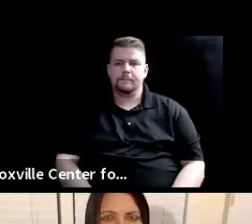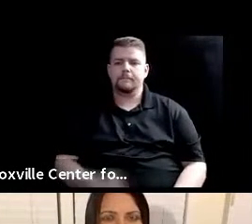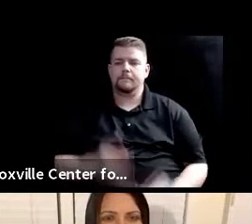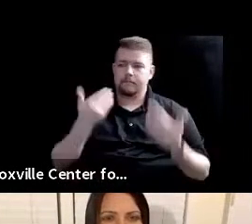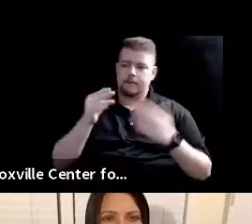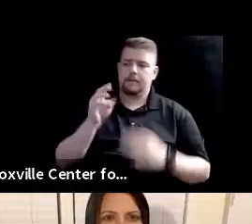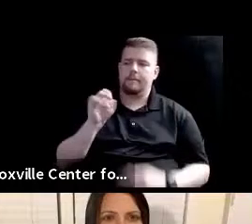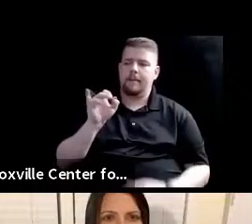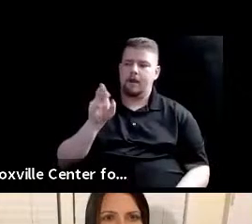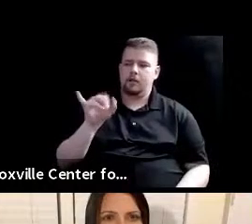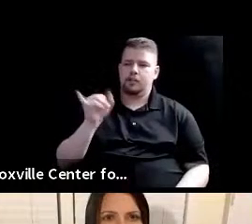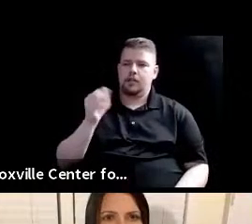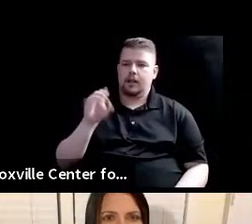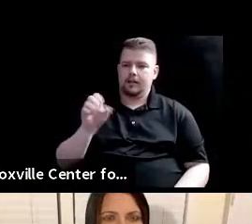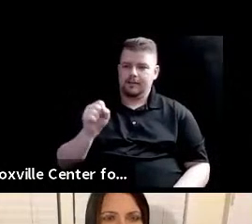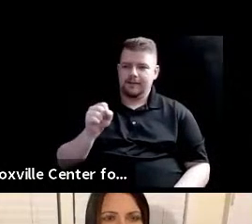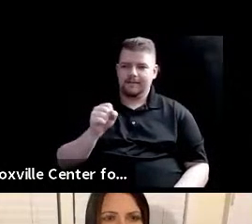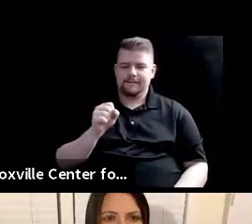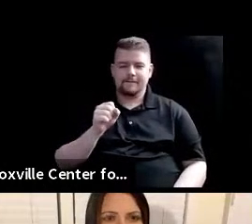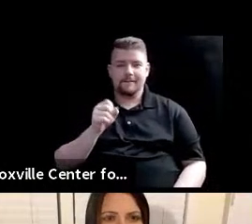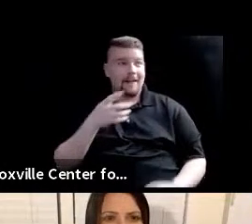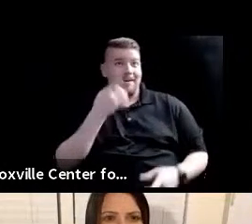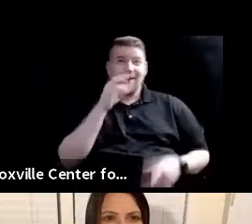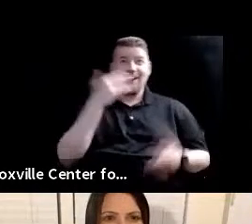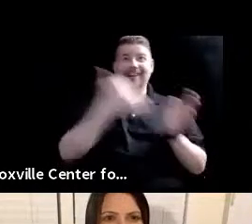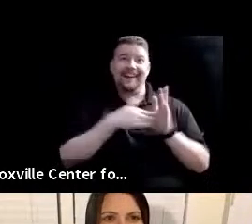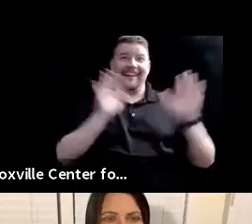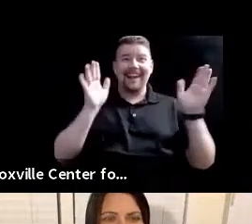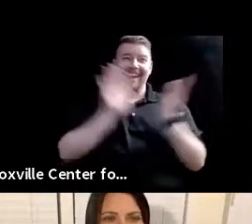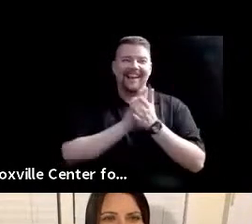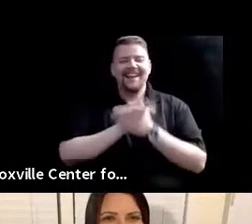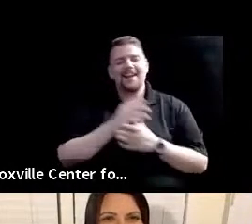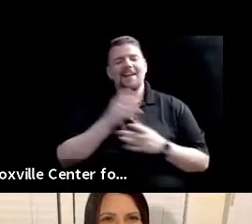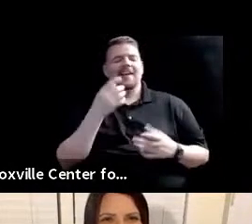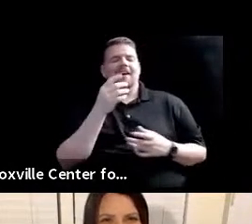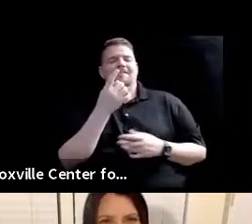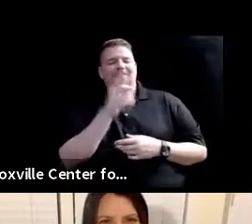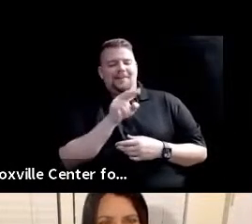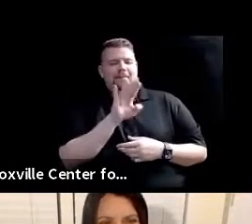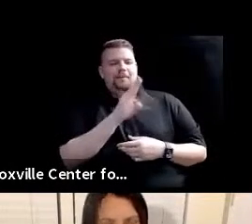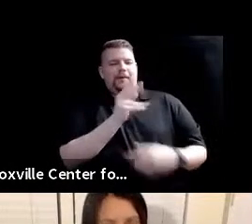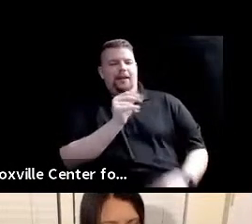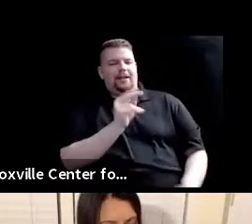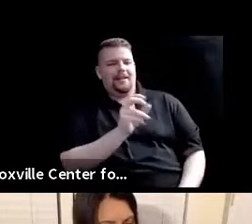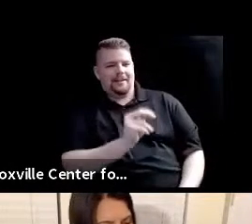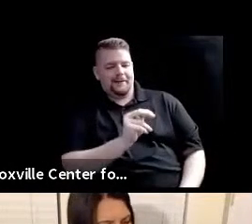Go ahead, Doc. Go ahead, Mayor Jacobs. I'm a doctor again. Dr. Buchanan,